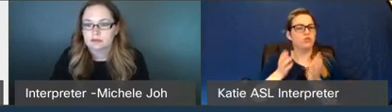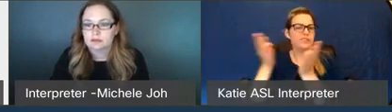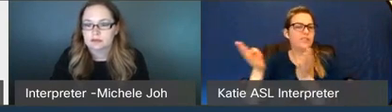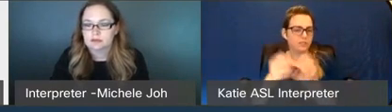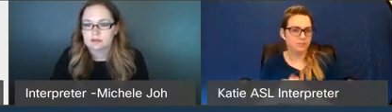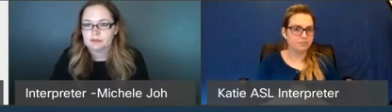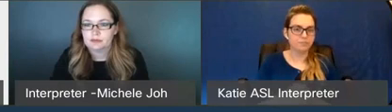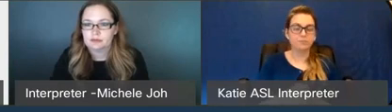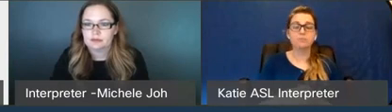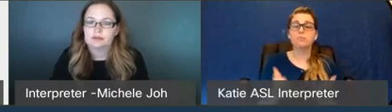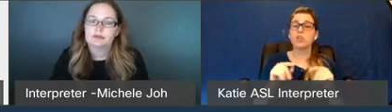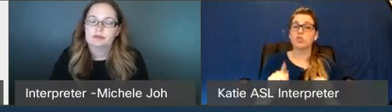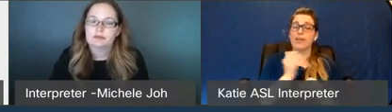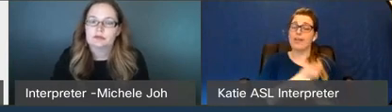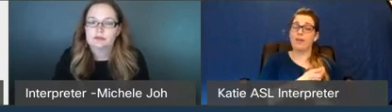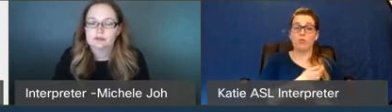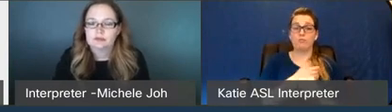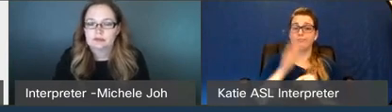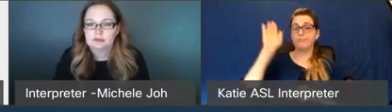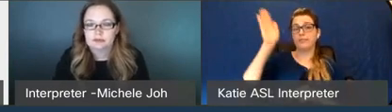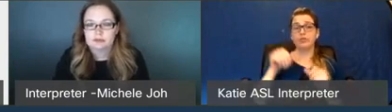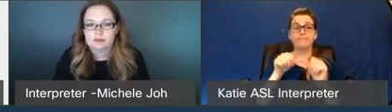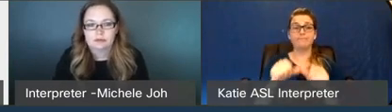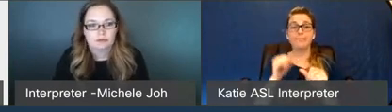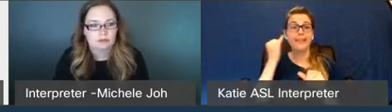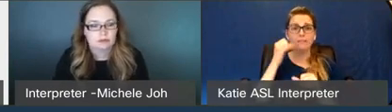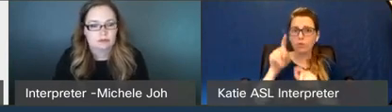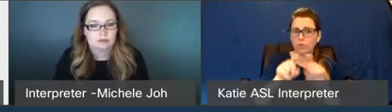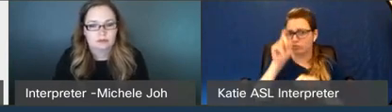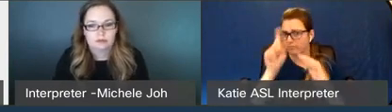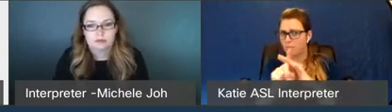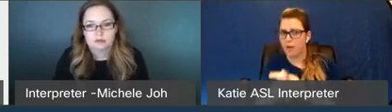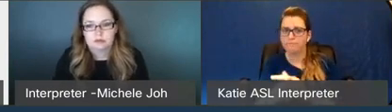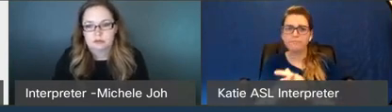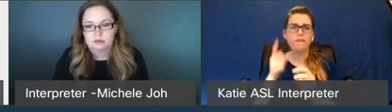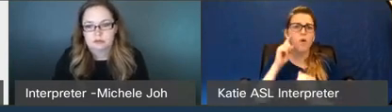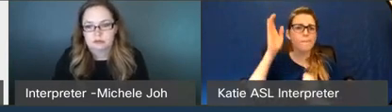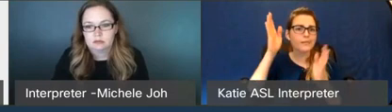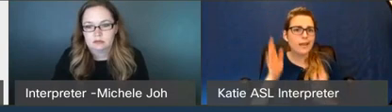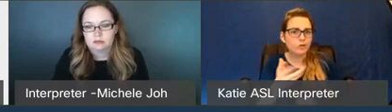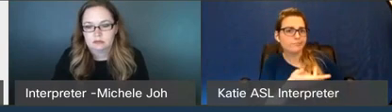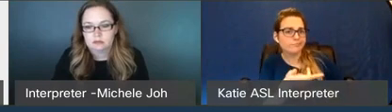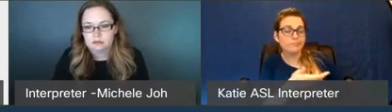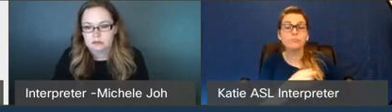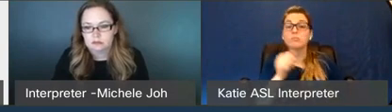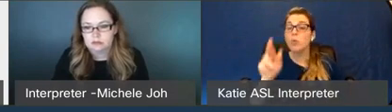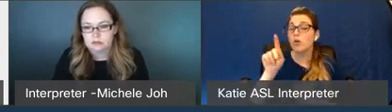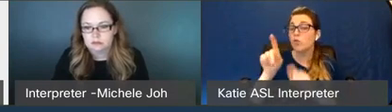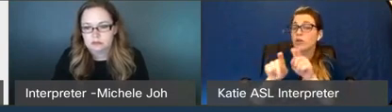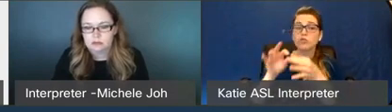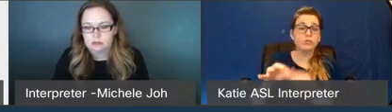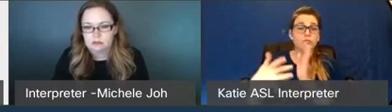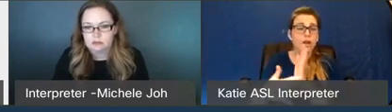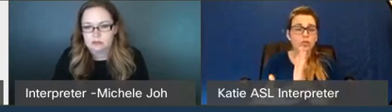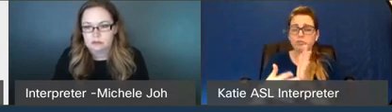During the webinar, if you have any questions for the presenters, or if you have any questions in regards to the technology